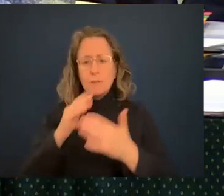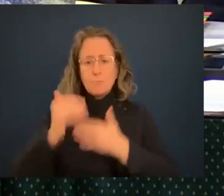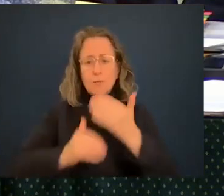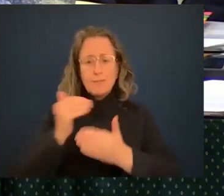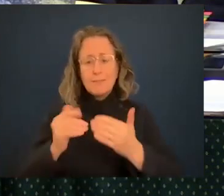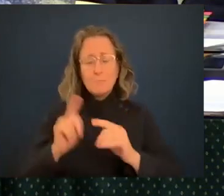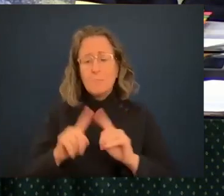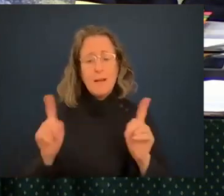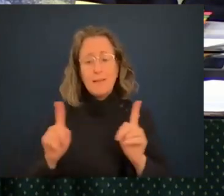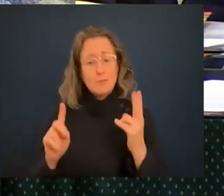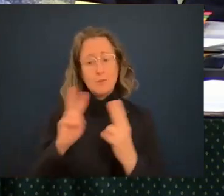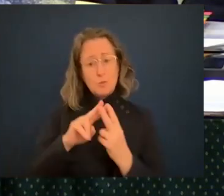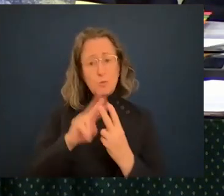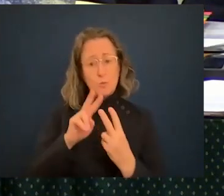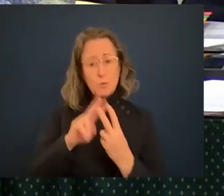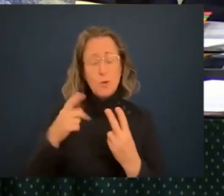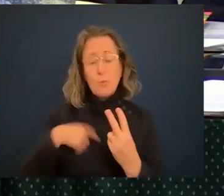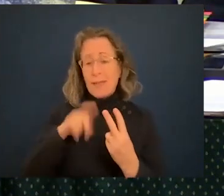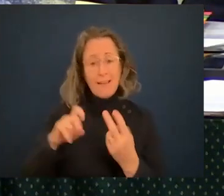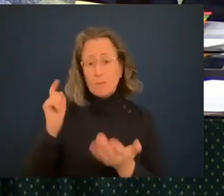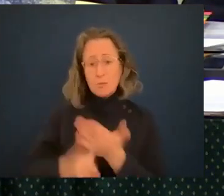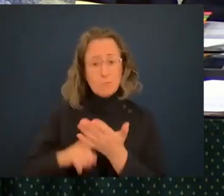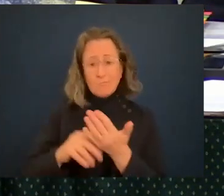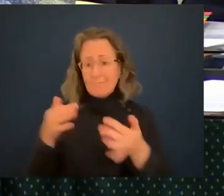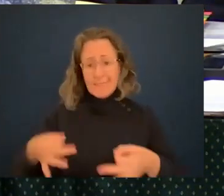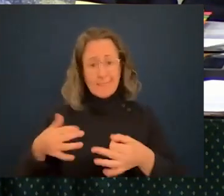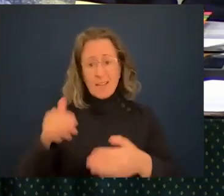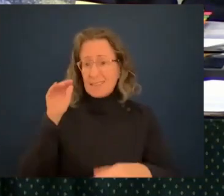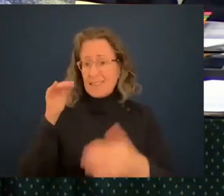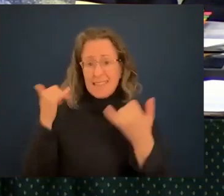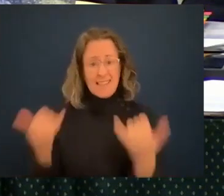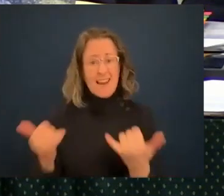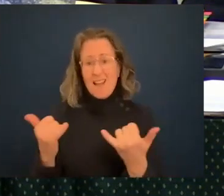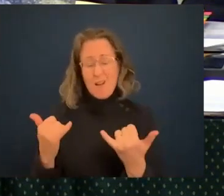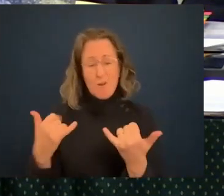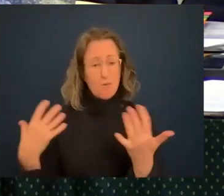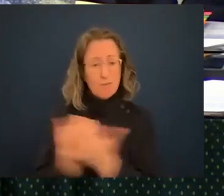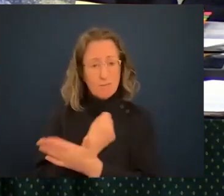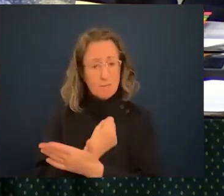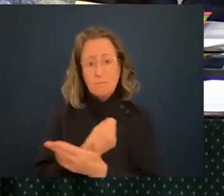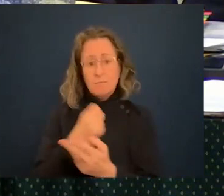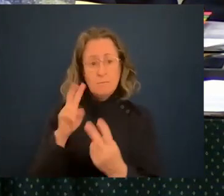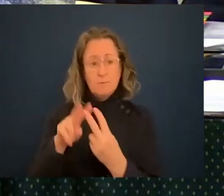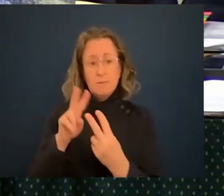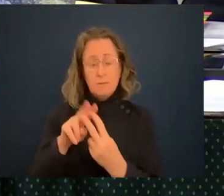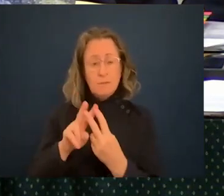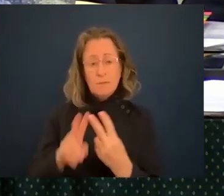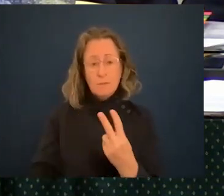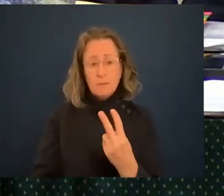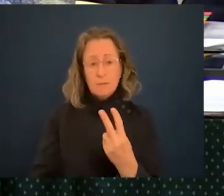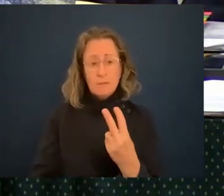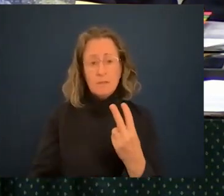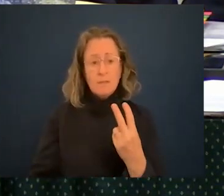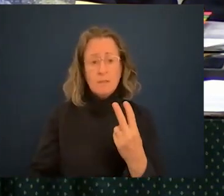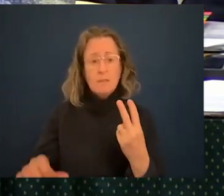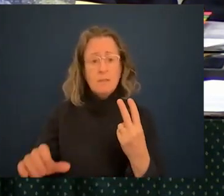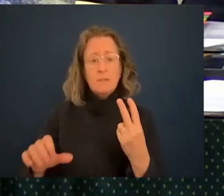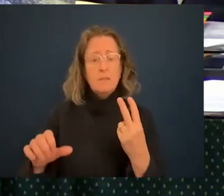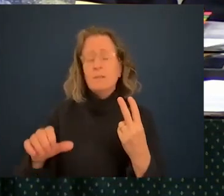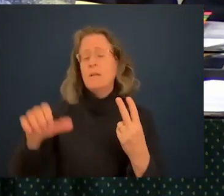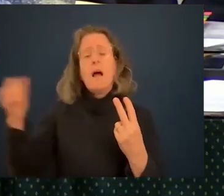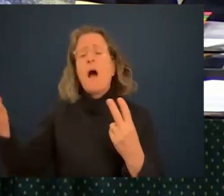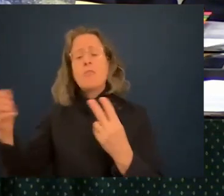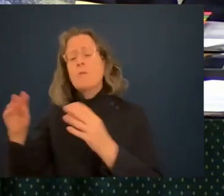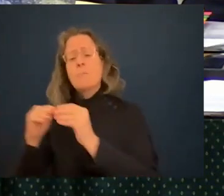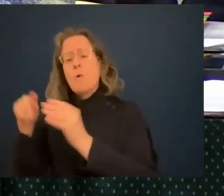I think we need to address right now that we should discuss and deal with and then the rest of the conversation can happen at